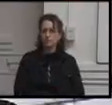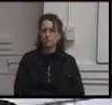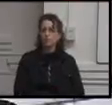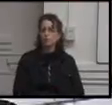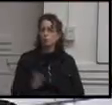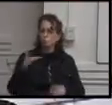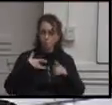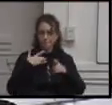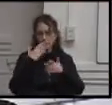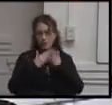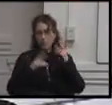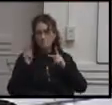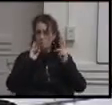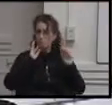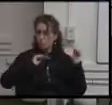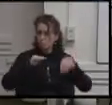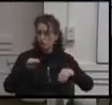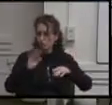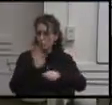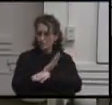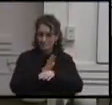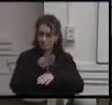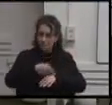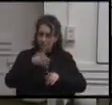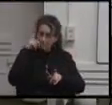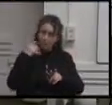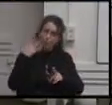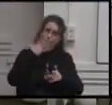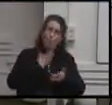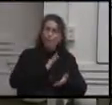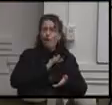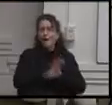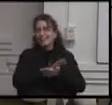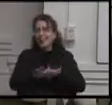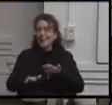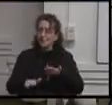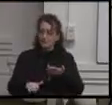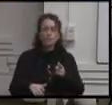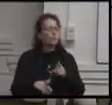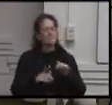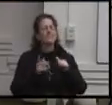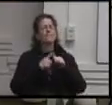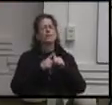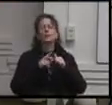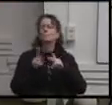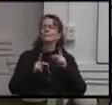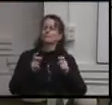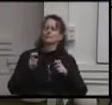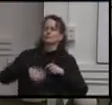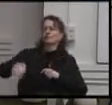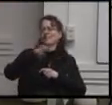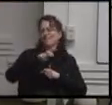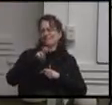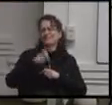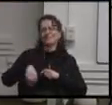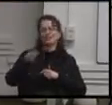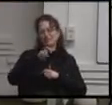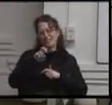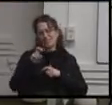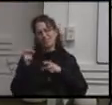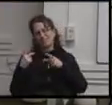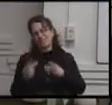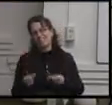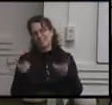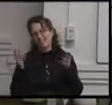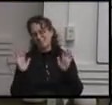drawn into that? I think the primary expectation is that first tourists and then businesses. The idea is that we're building awareness of the